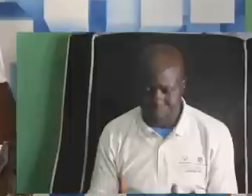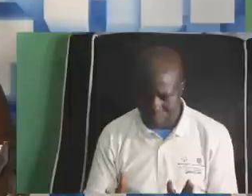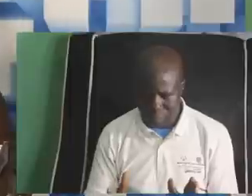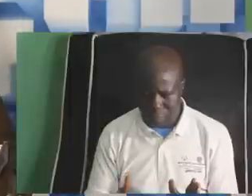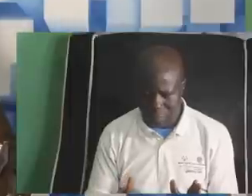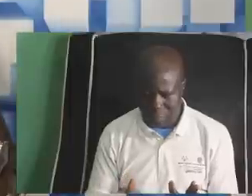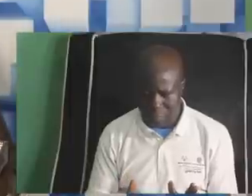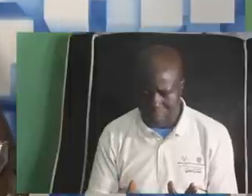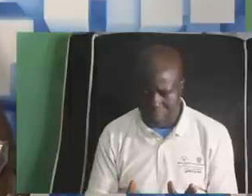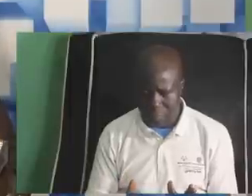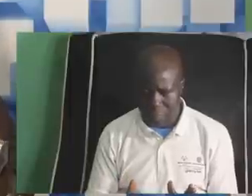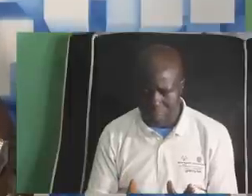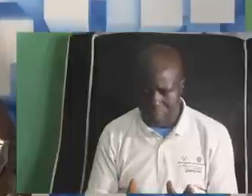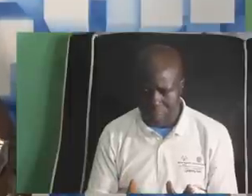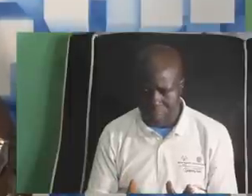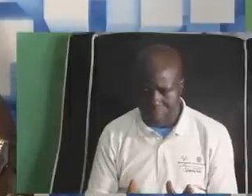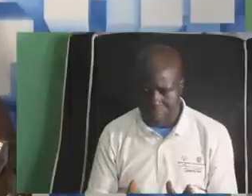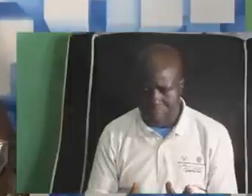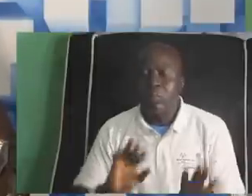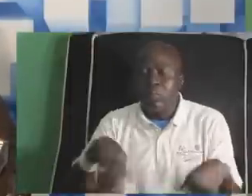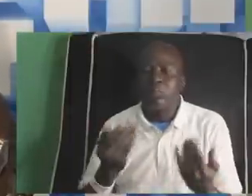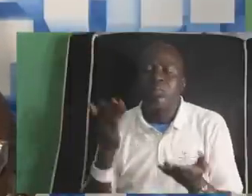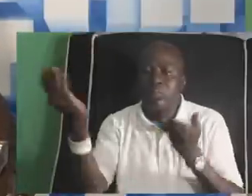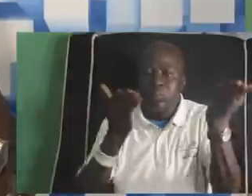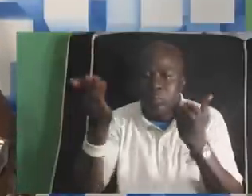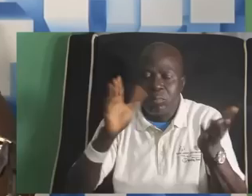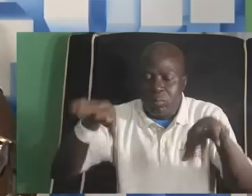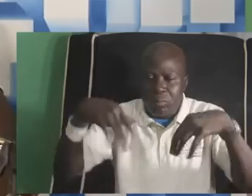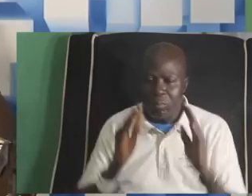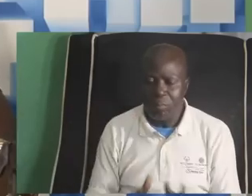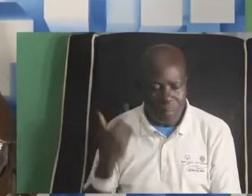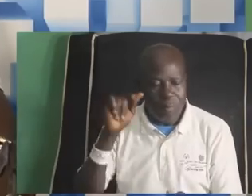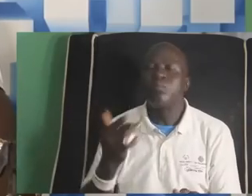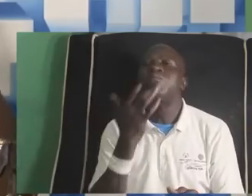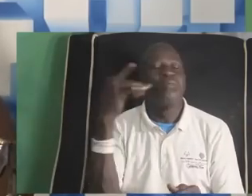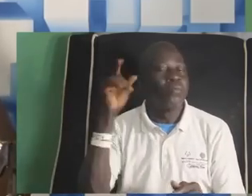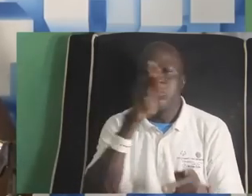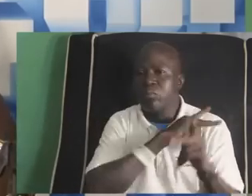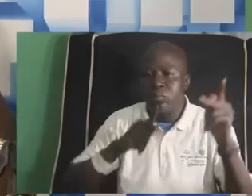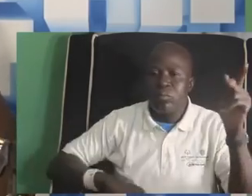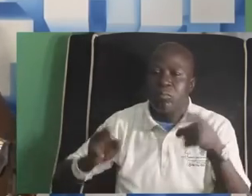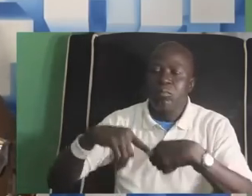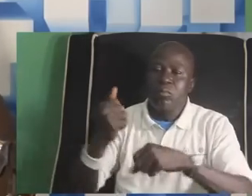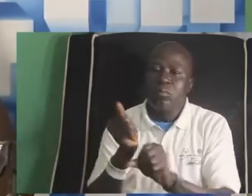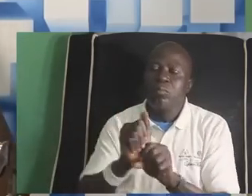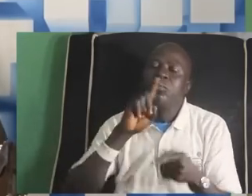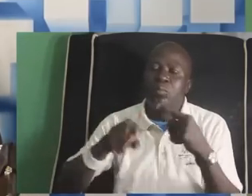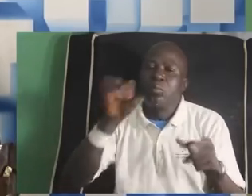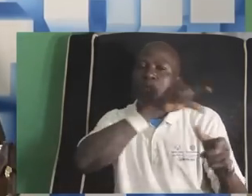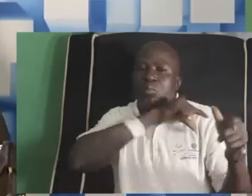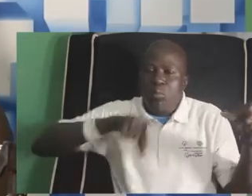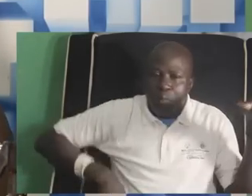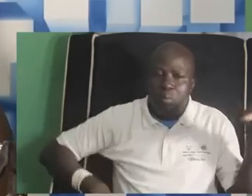married, you couldn't see favor from your husband. You need the power of mercy. If you like, you can write to her. Because